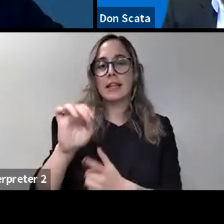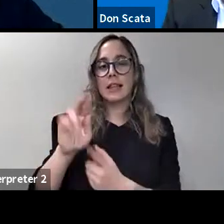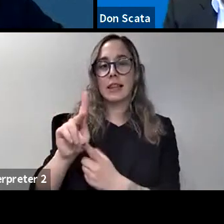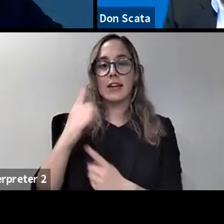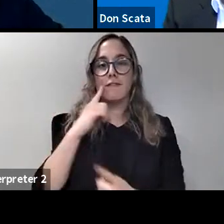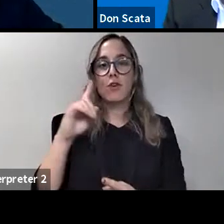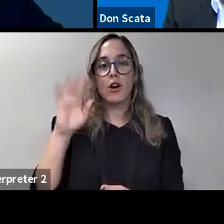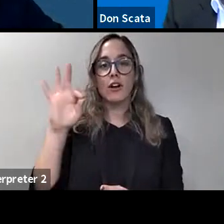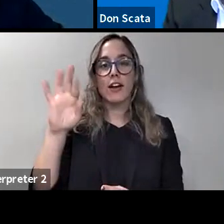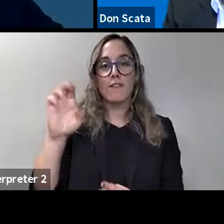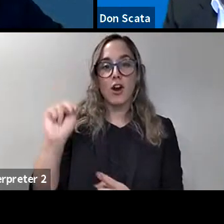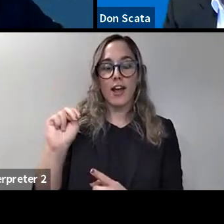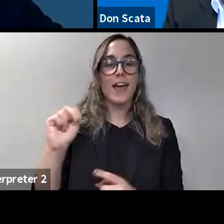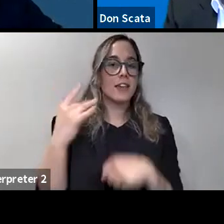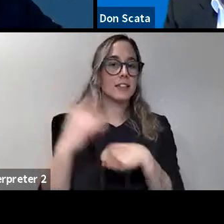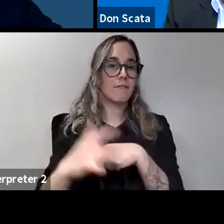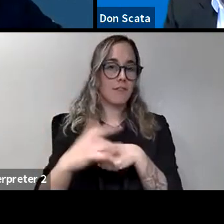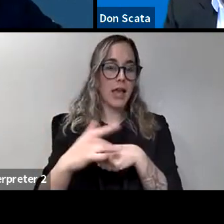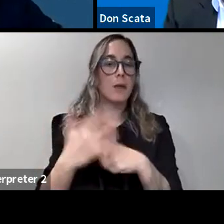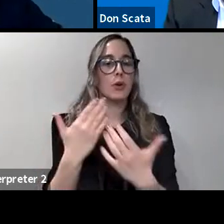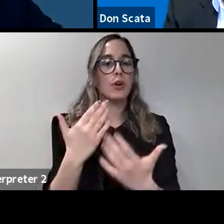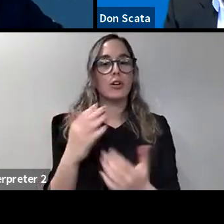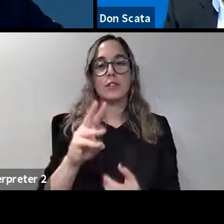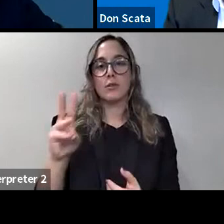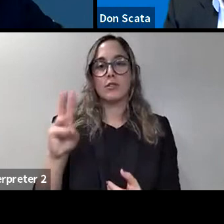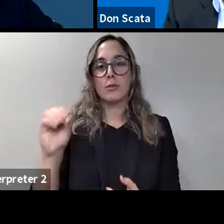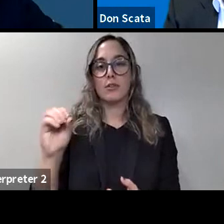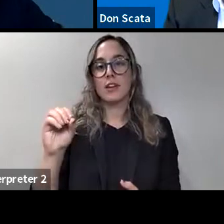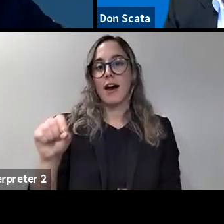Register notice is available at